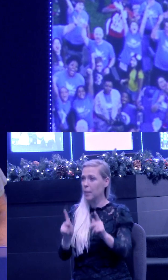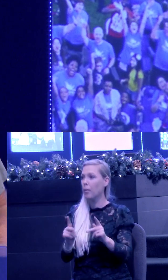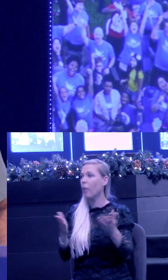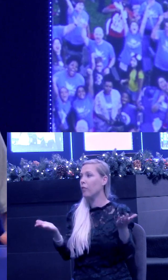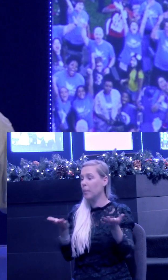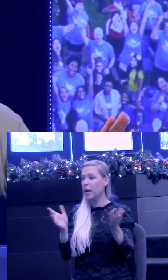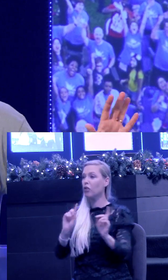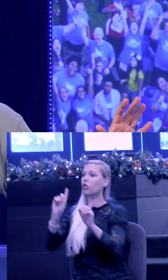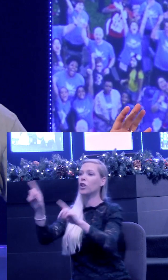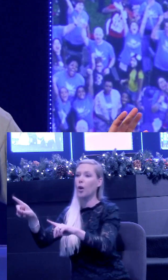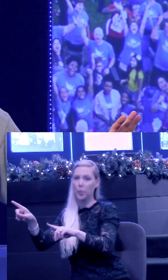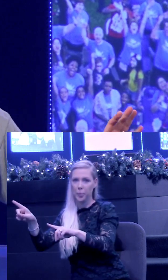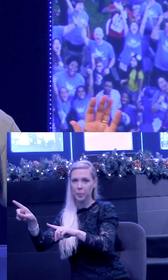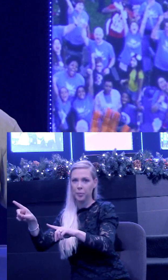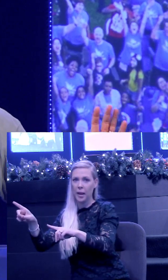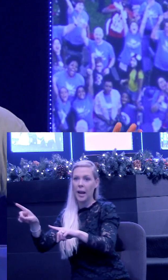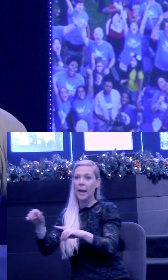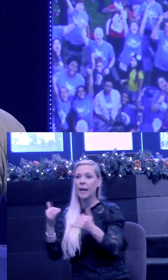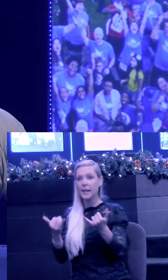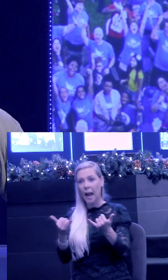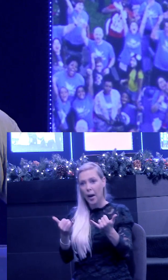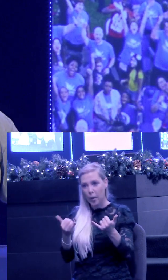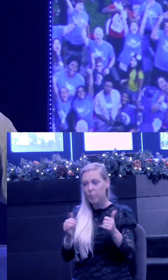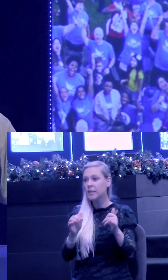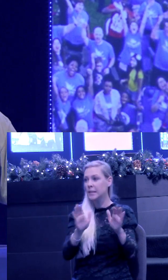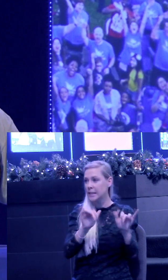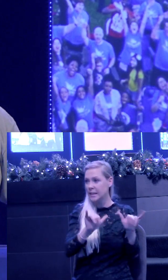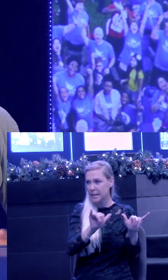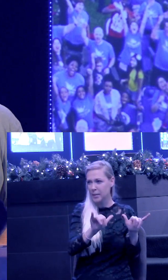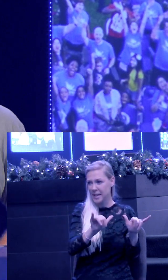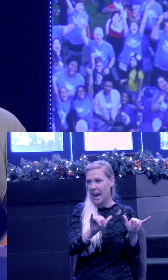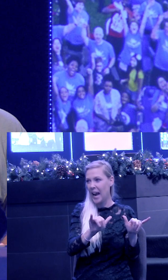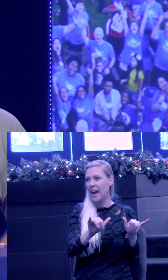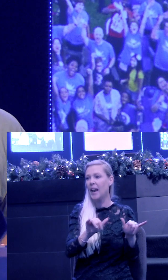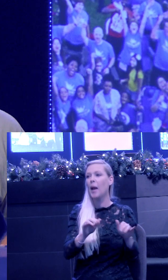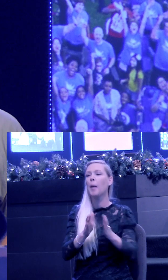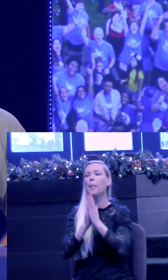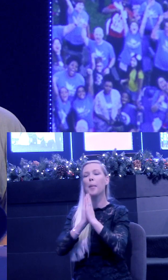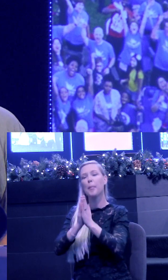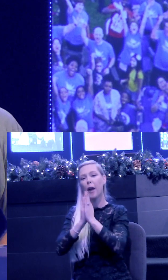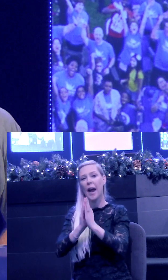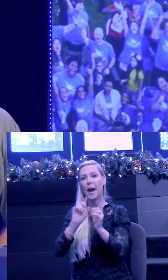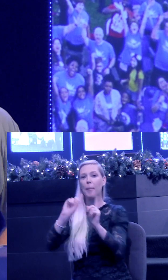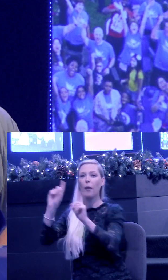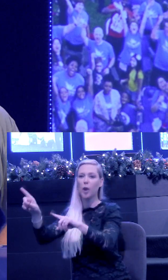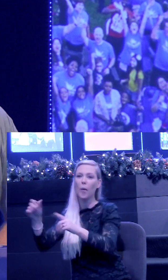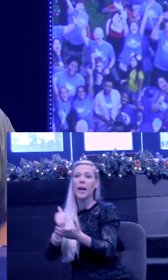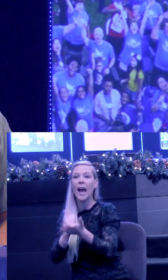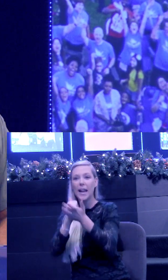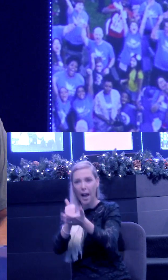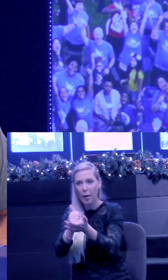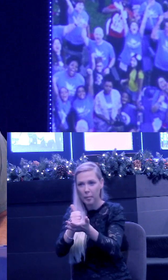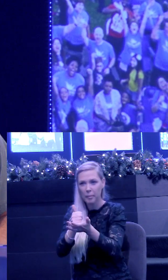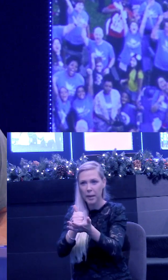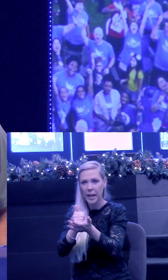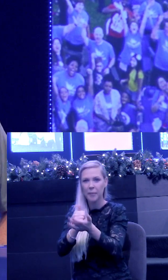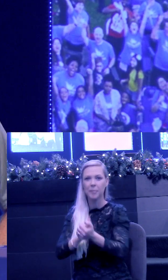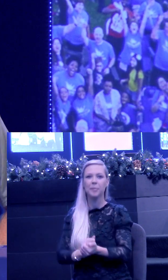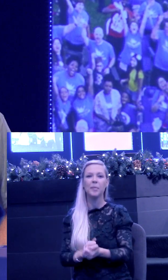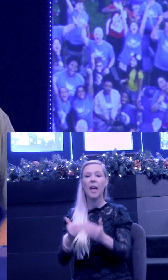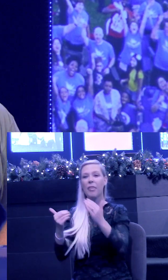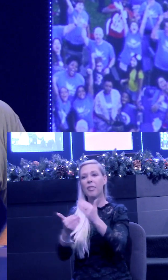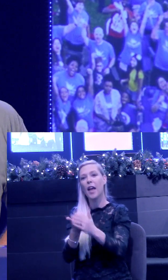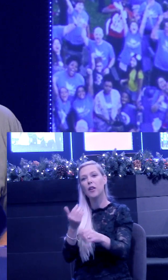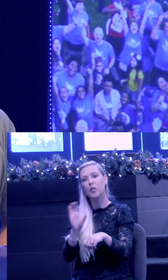community to go. Now, we need a lot of you to stay. So I just want to be clear on that, okay? So pray about it. And we want most of you